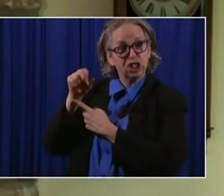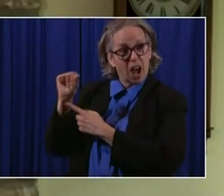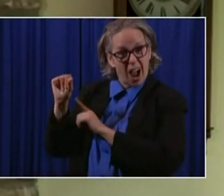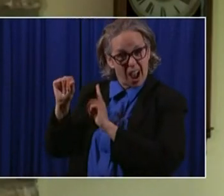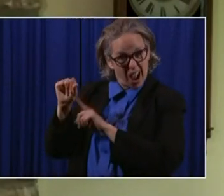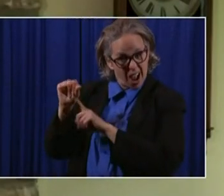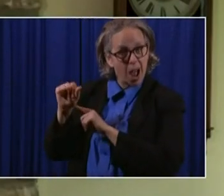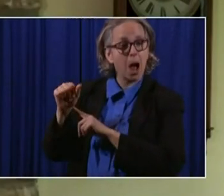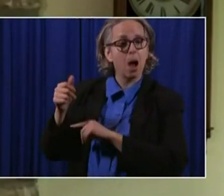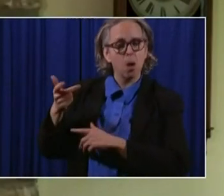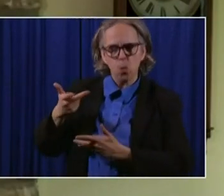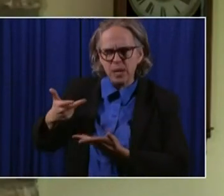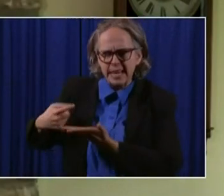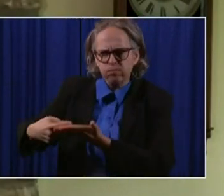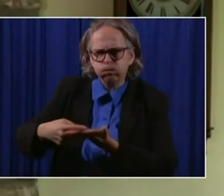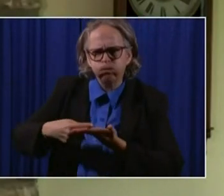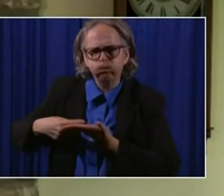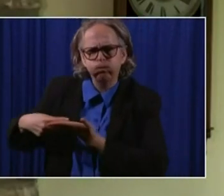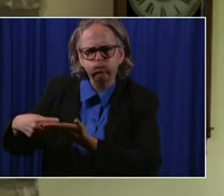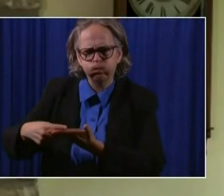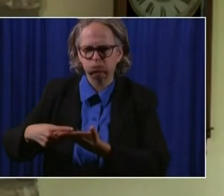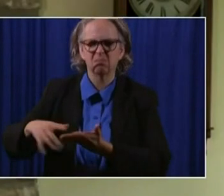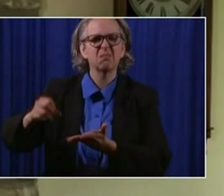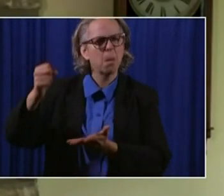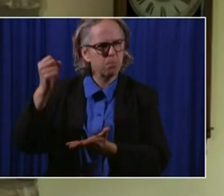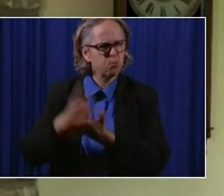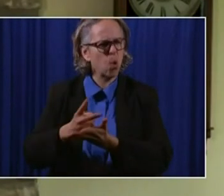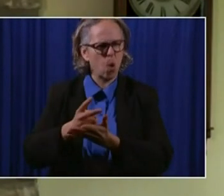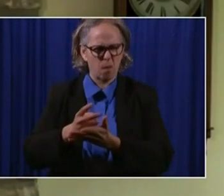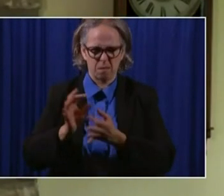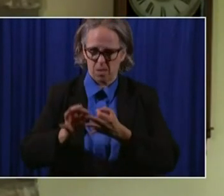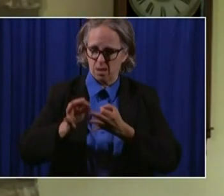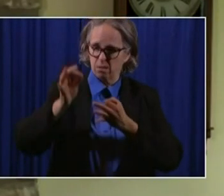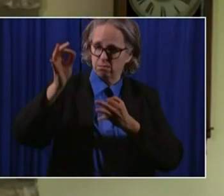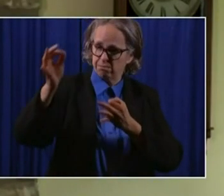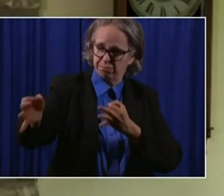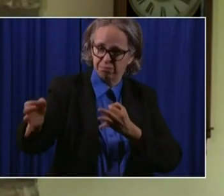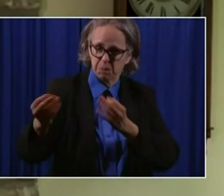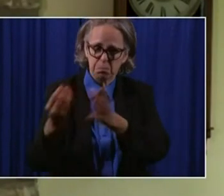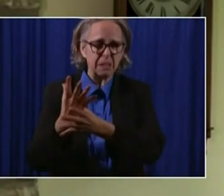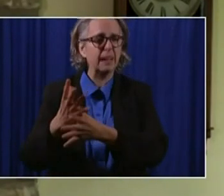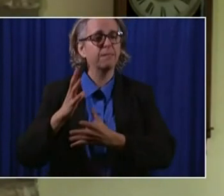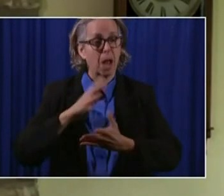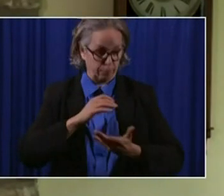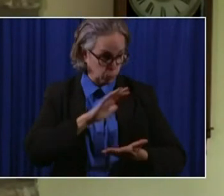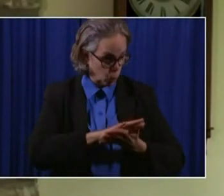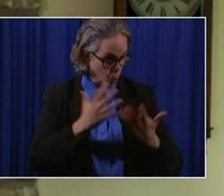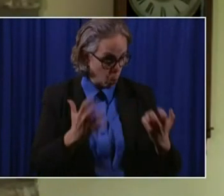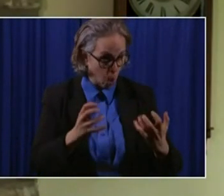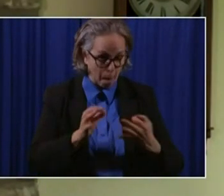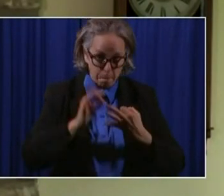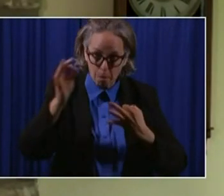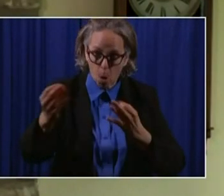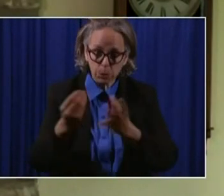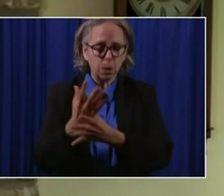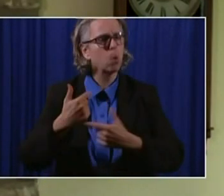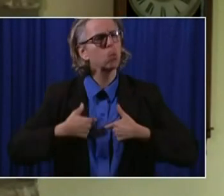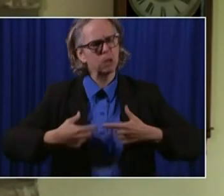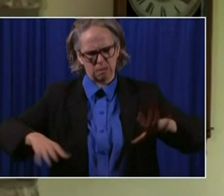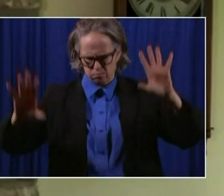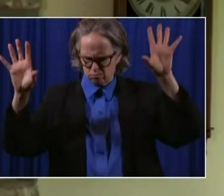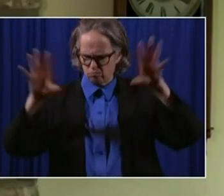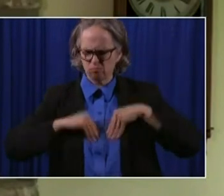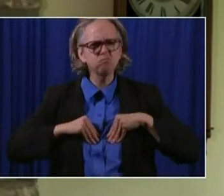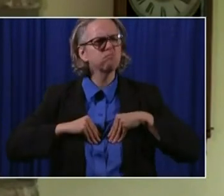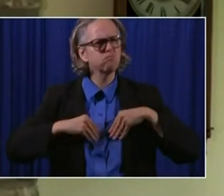the go-ahead for schools that want to do that to move to the spring. As we